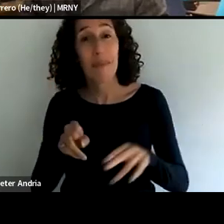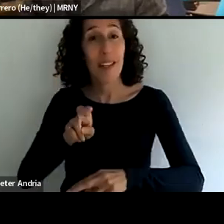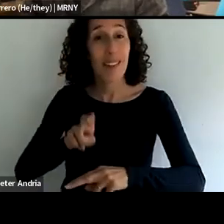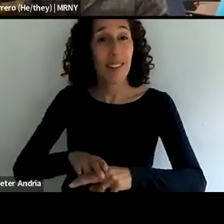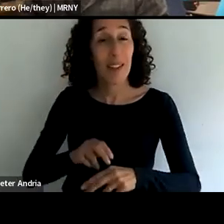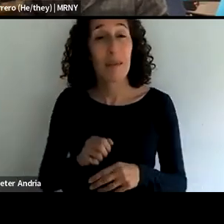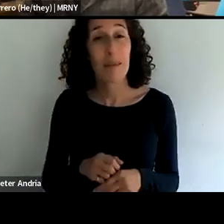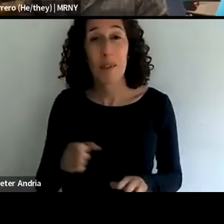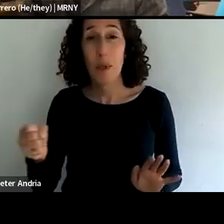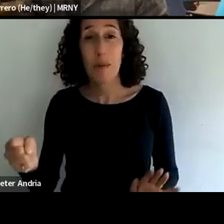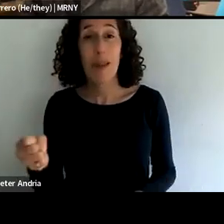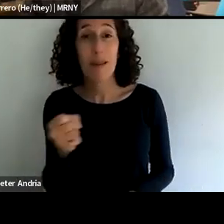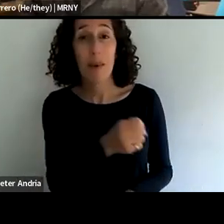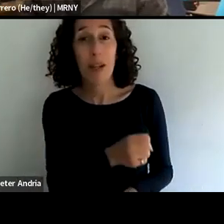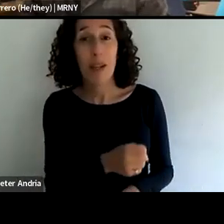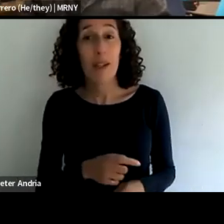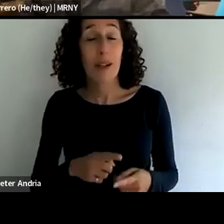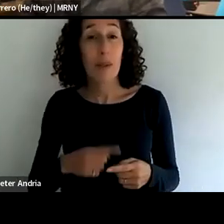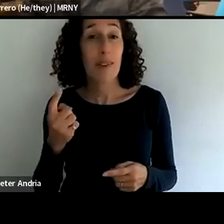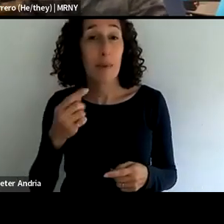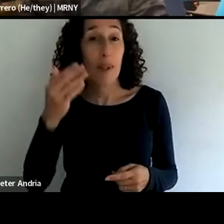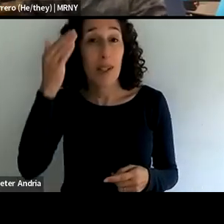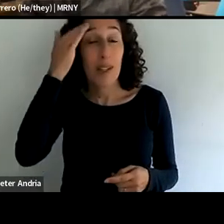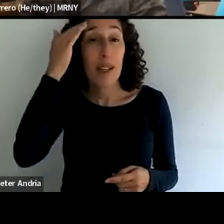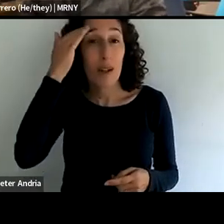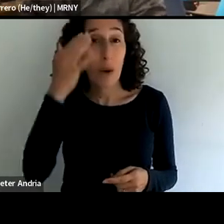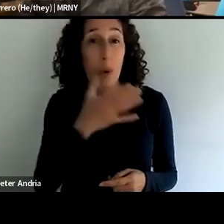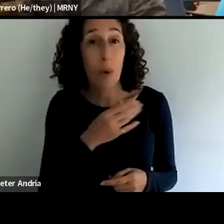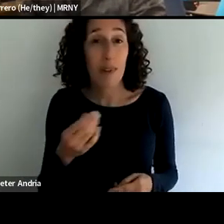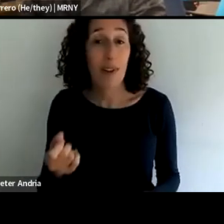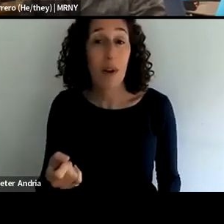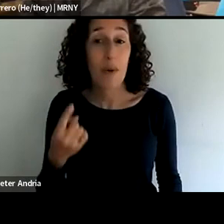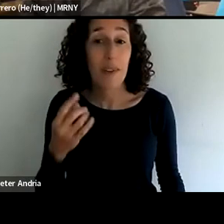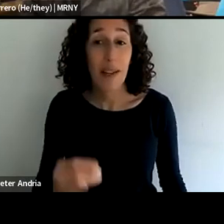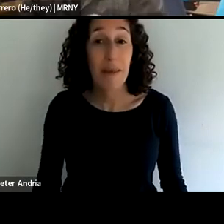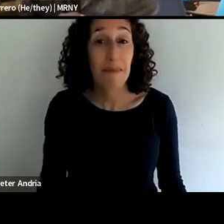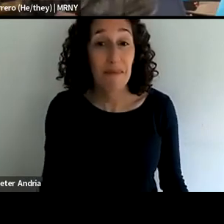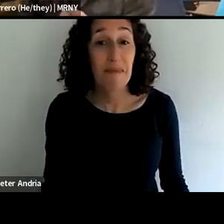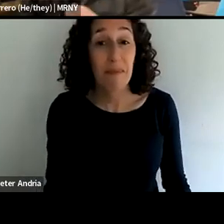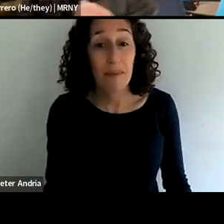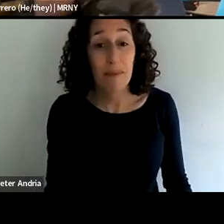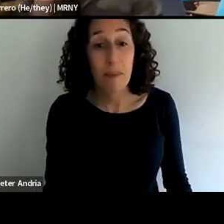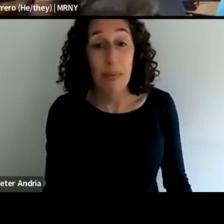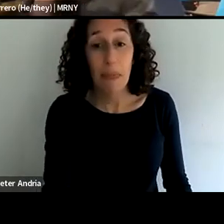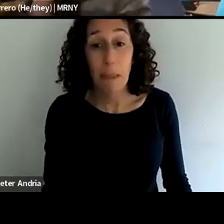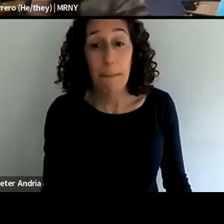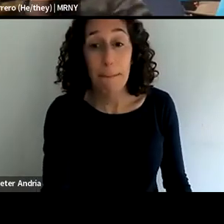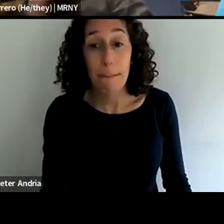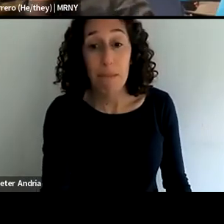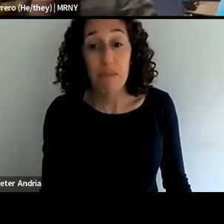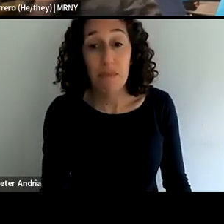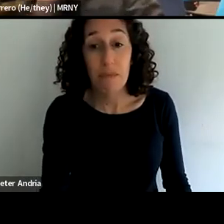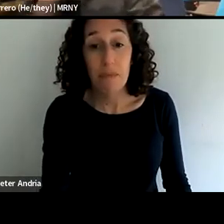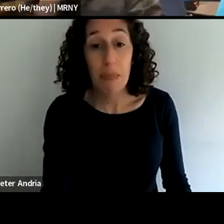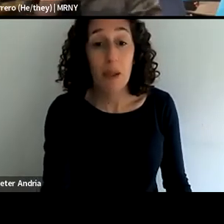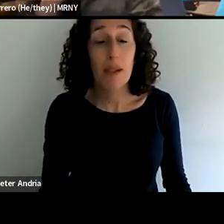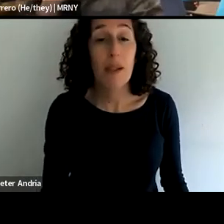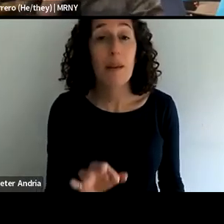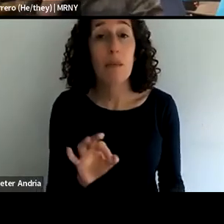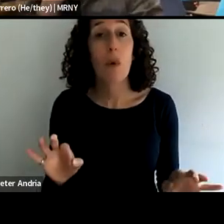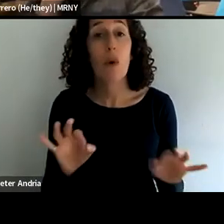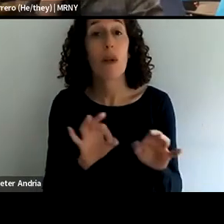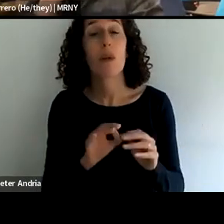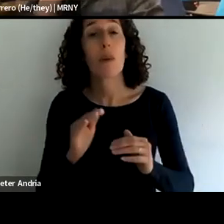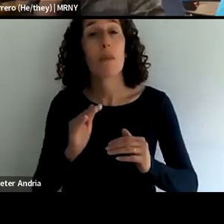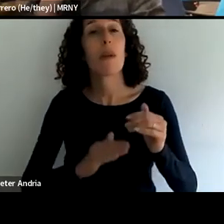and pass the mic to somebody who actually does know and understand. And that's important because, again, that builds our community, that